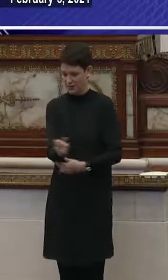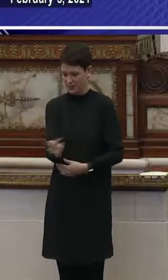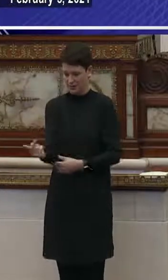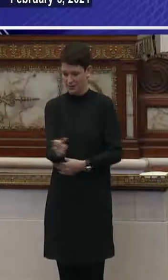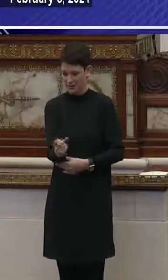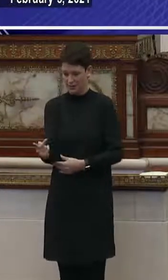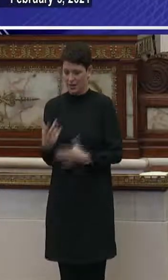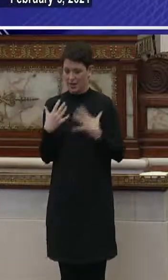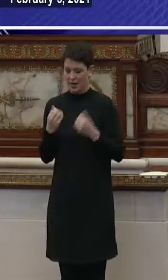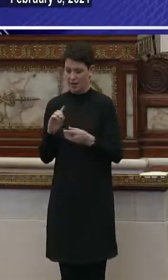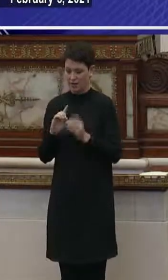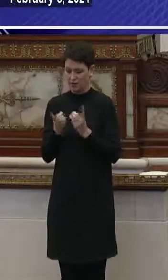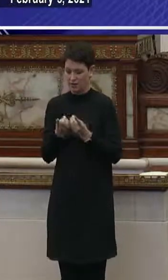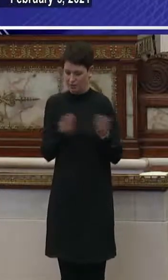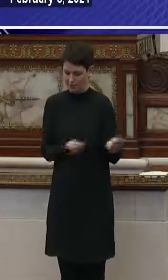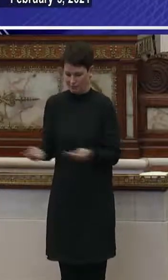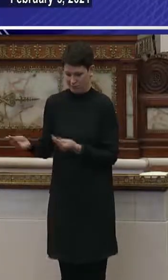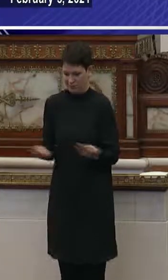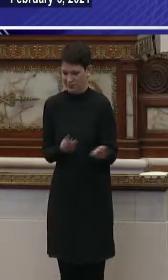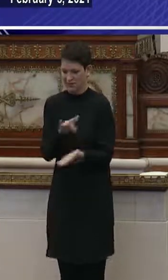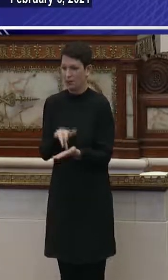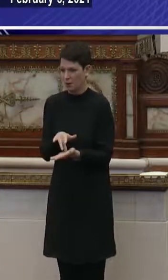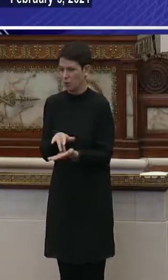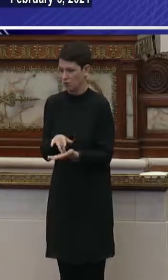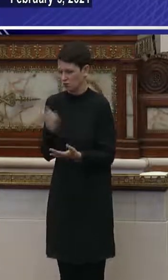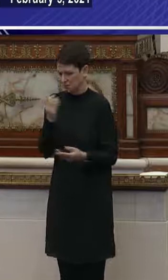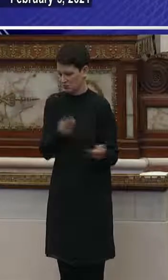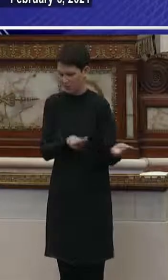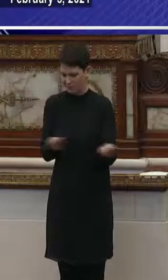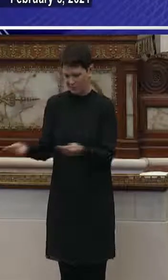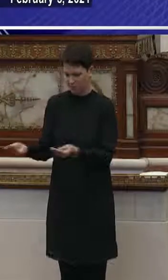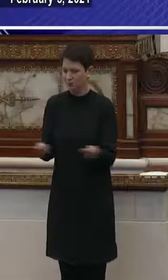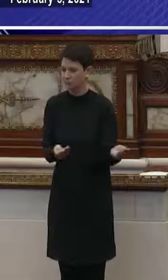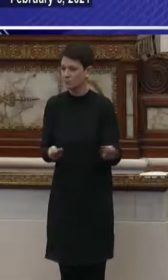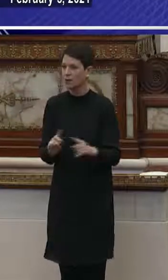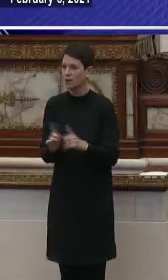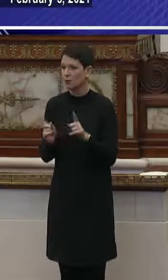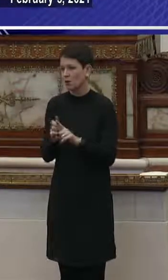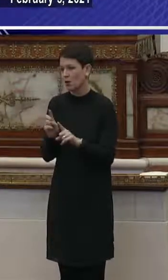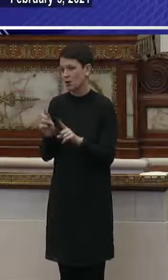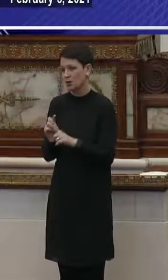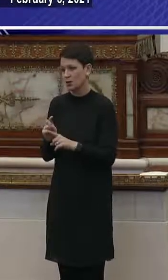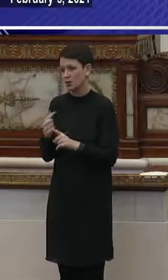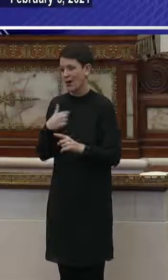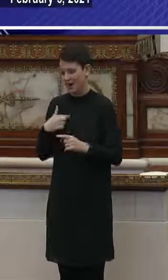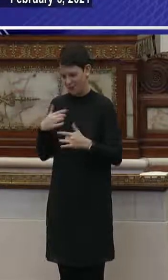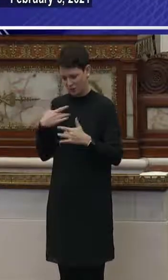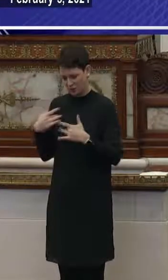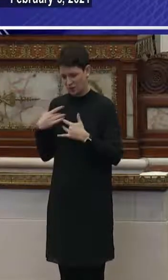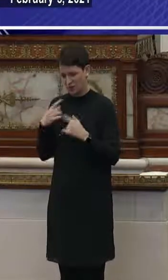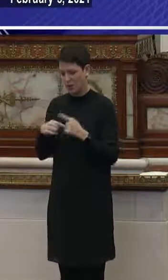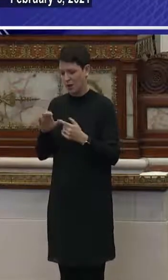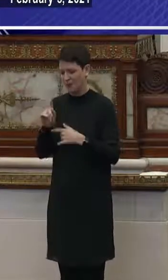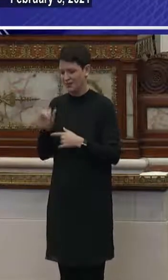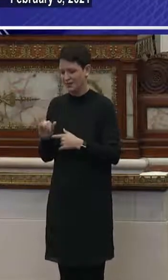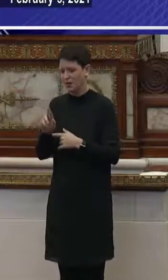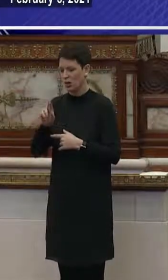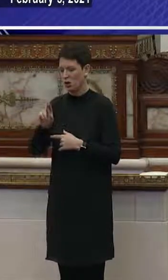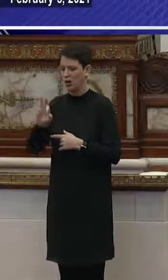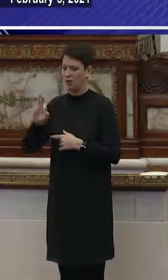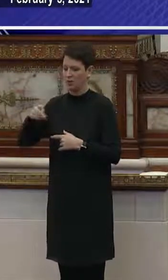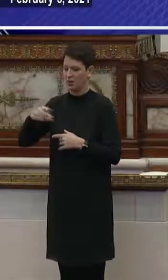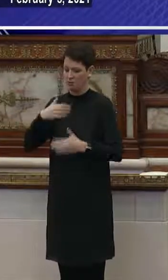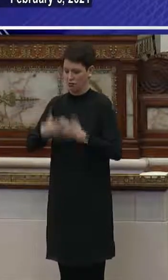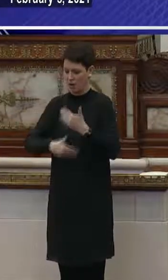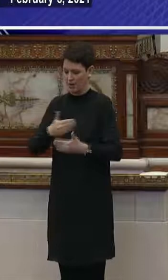health department facilitates. However, I also have some concerns about the city's RFP process.